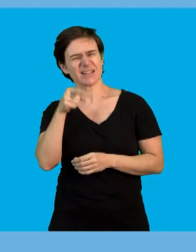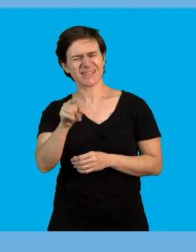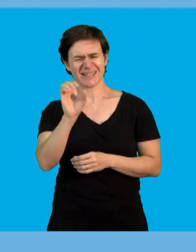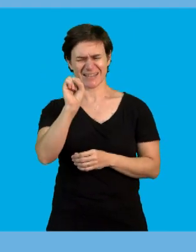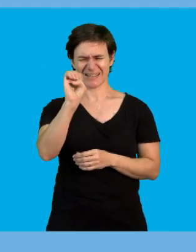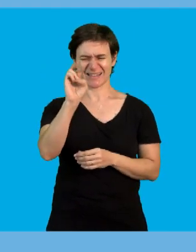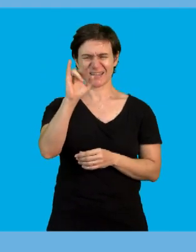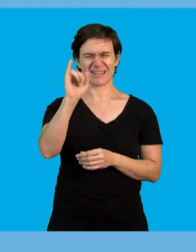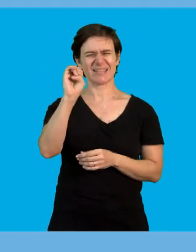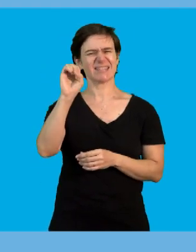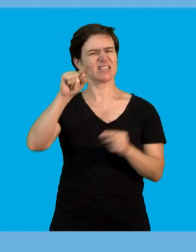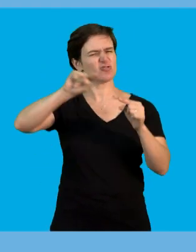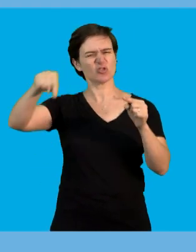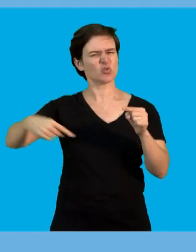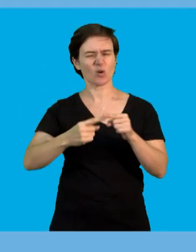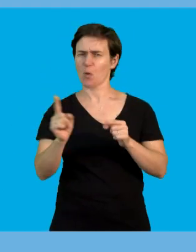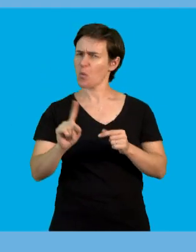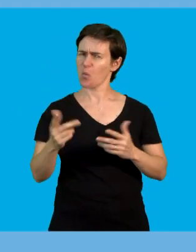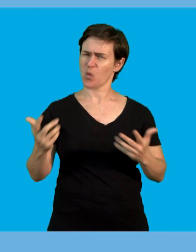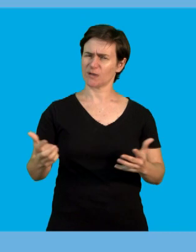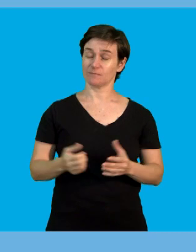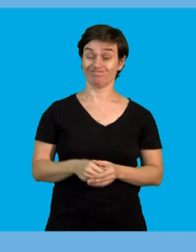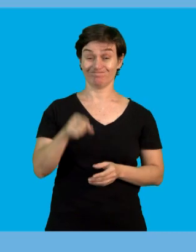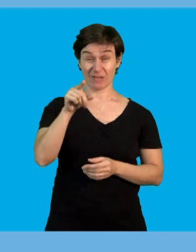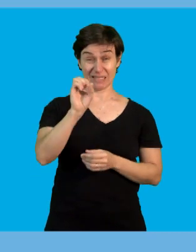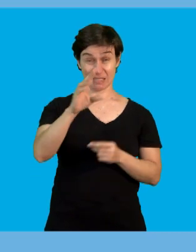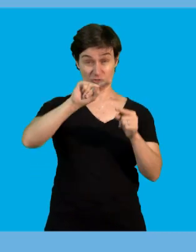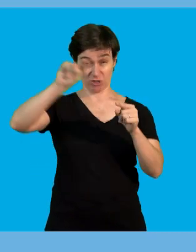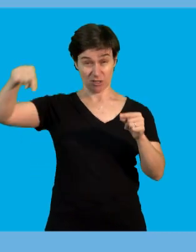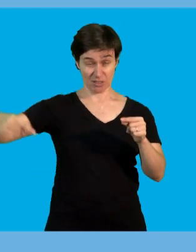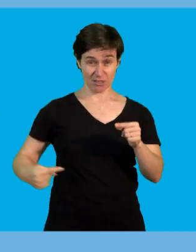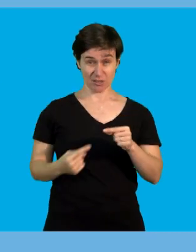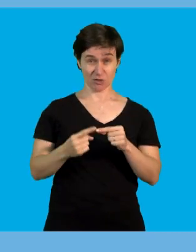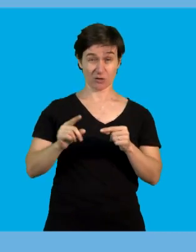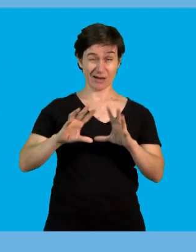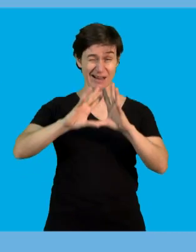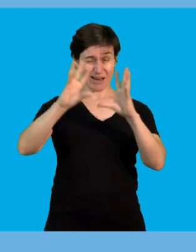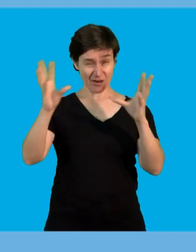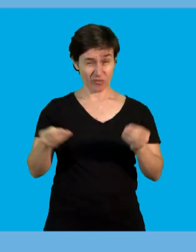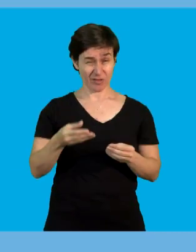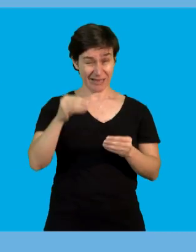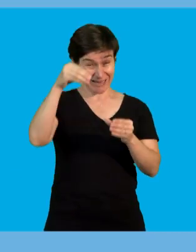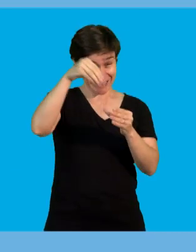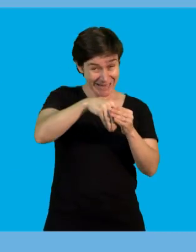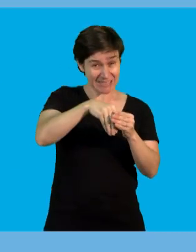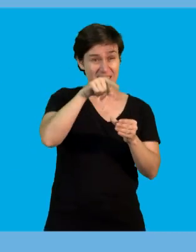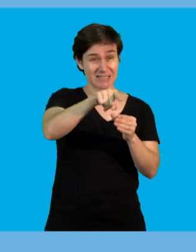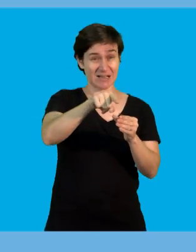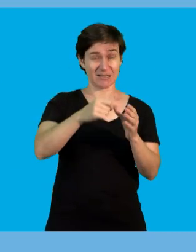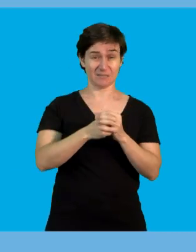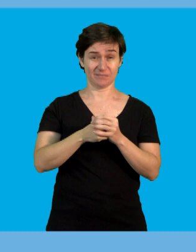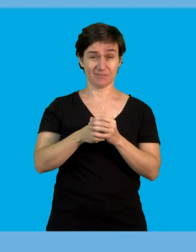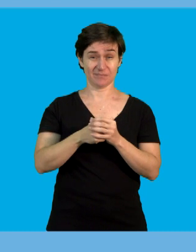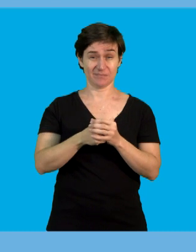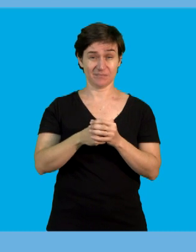a series circuit is. So we need to know that in a series circuit, all the components, so everything that we find connected in